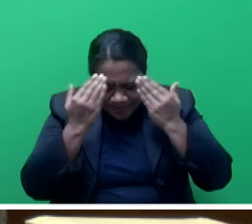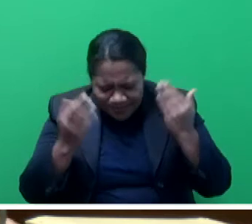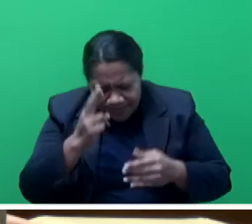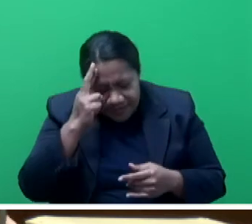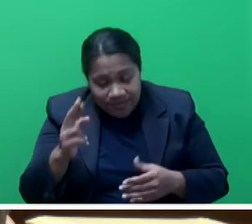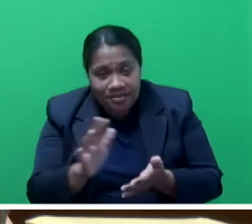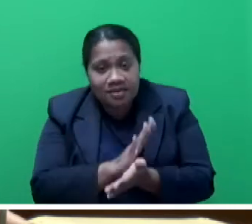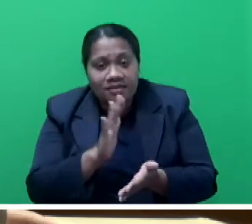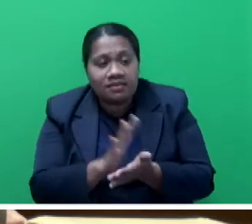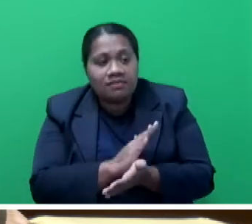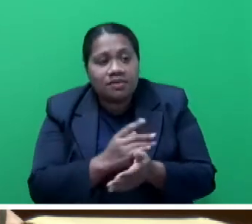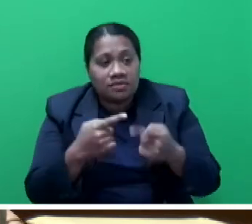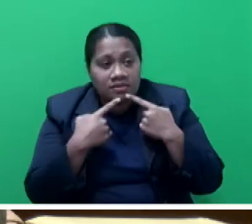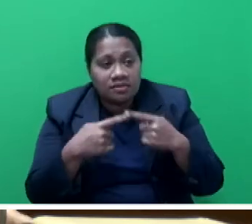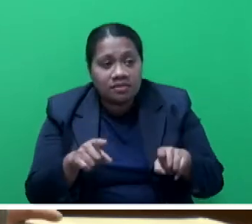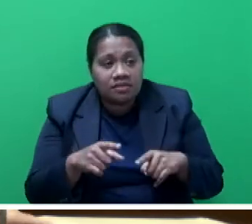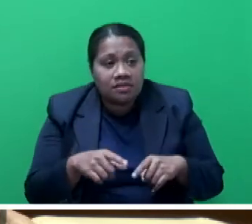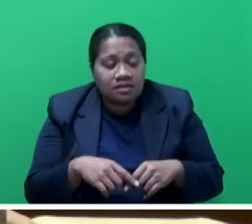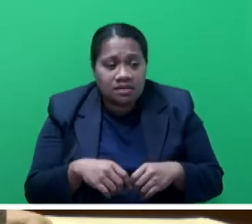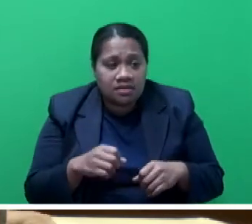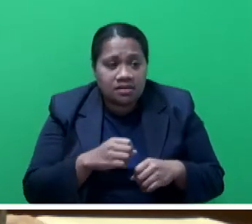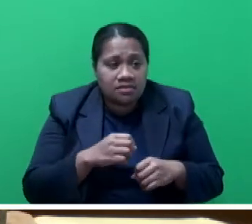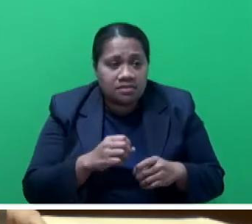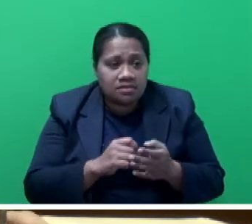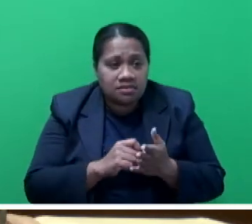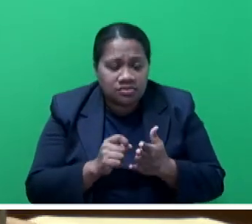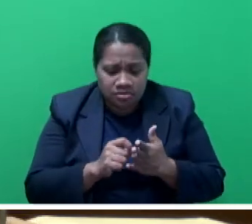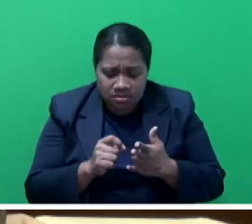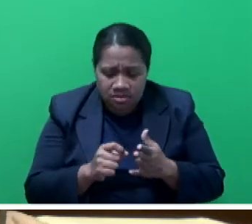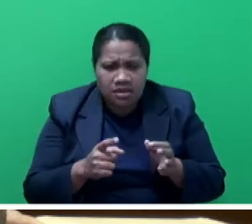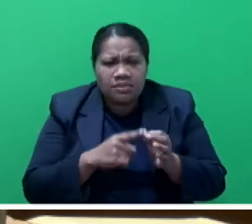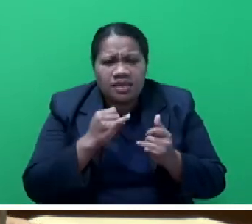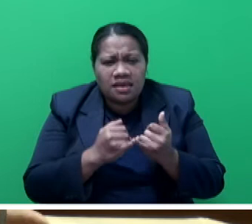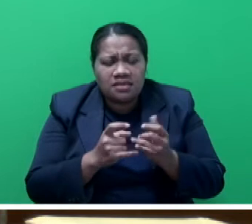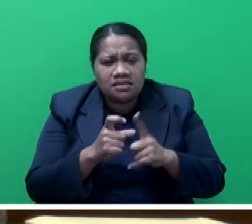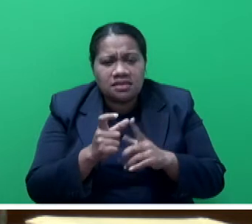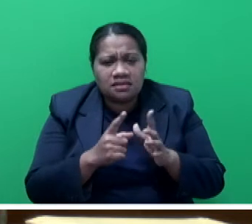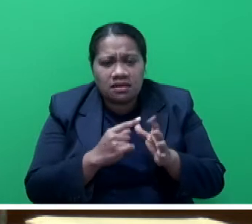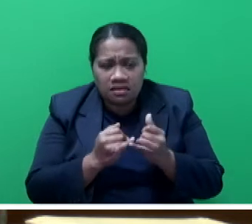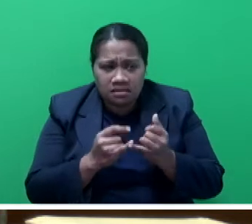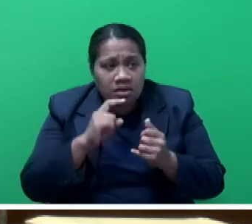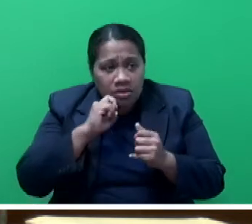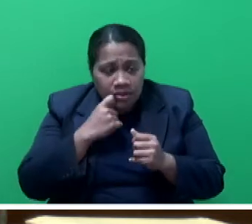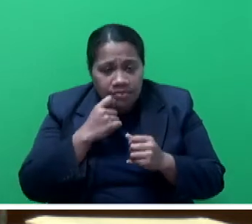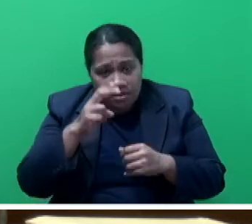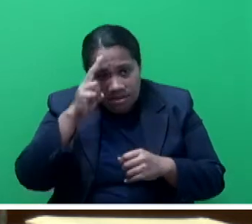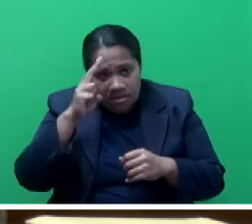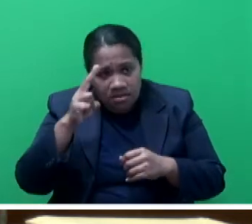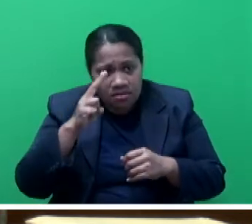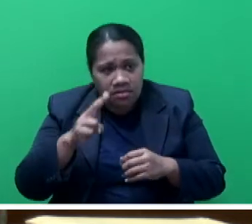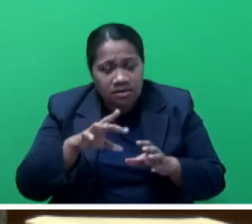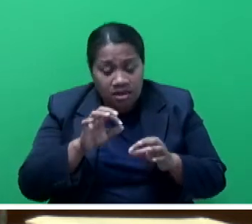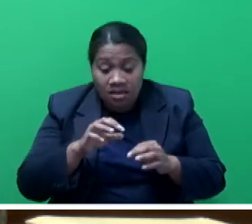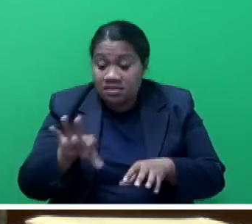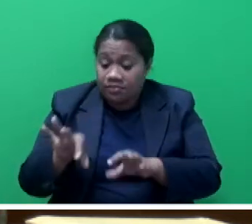our Permanent Secretary of Ministry of Agriculture, Mr. Das, P.S. Das, will be the national convener as appointed by Ministry of